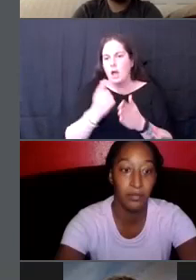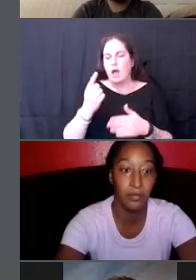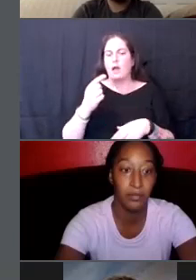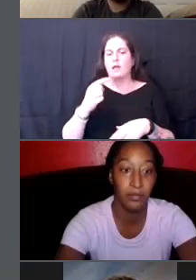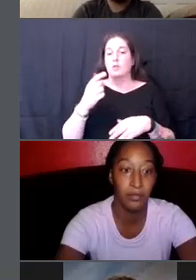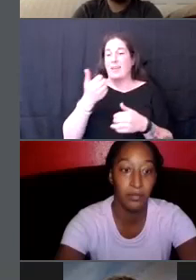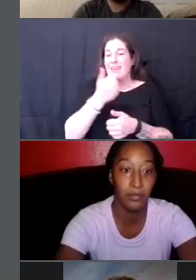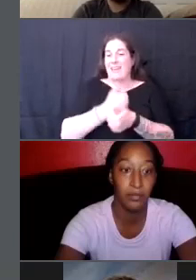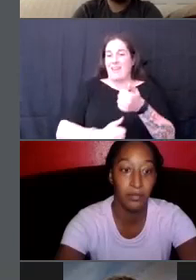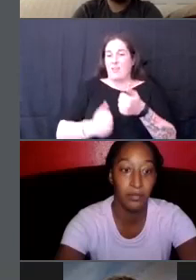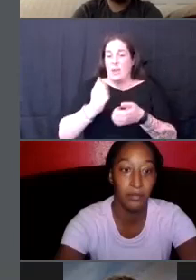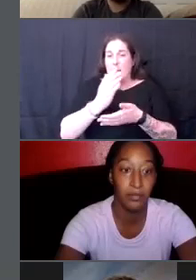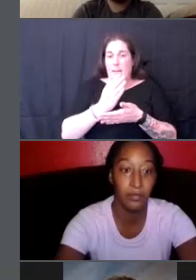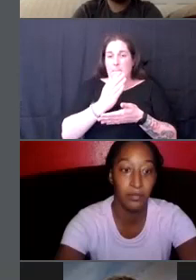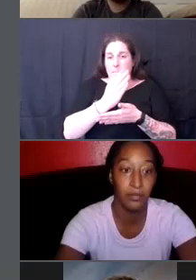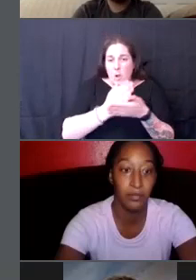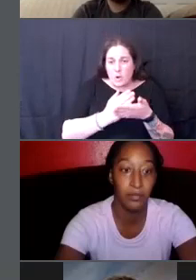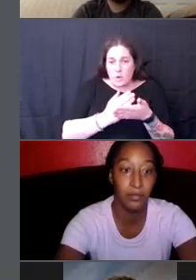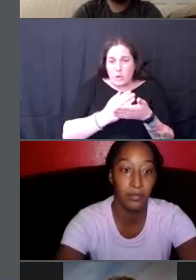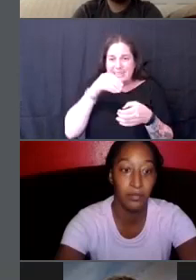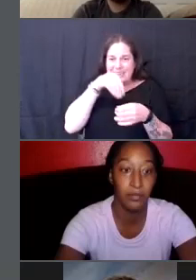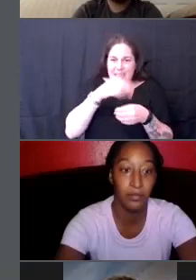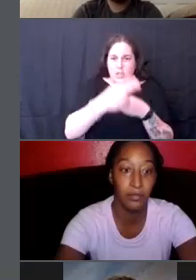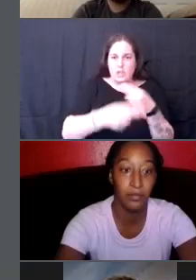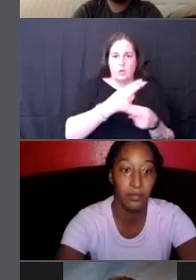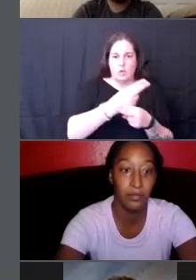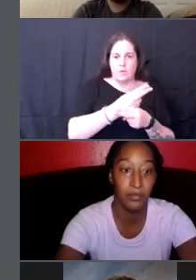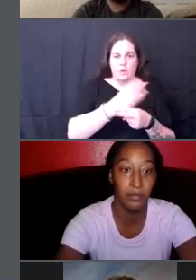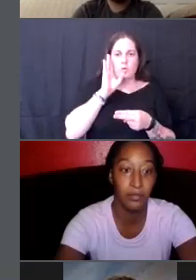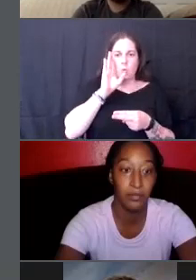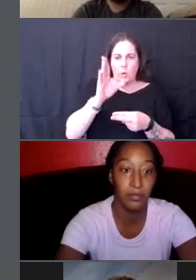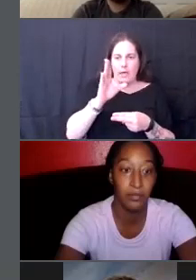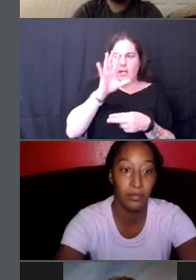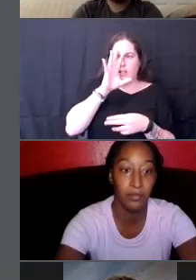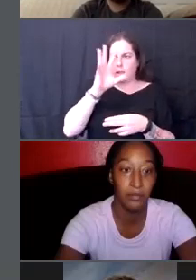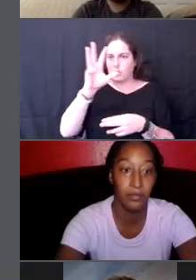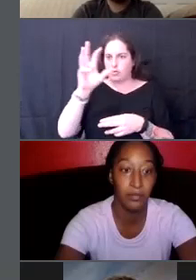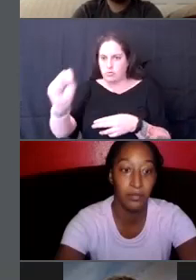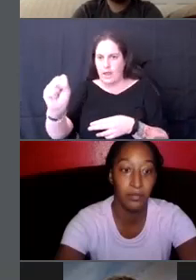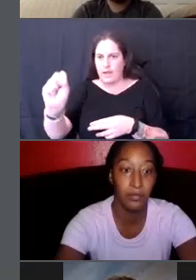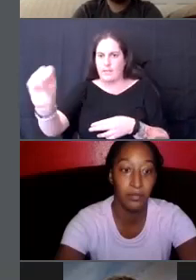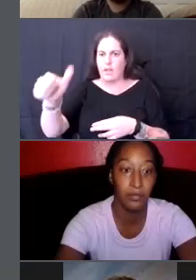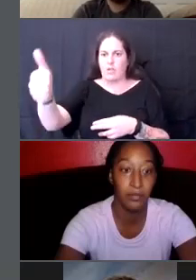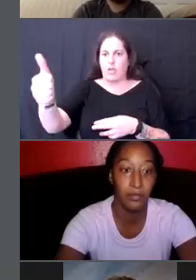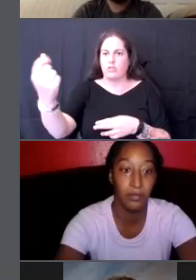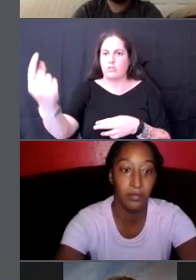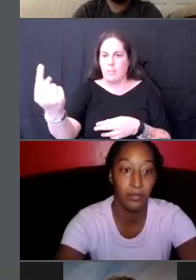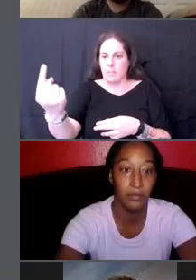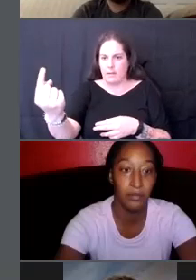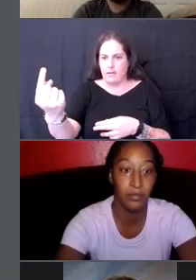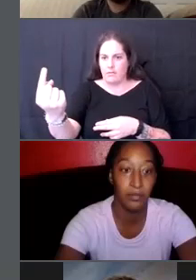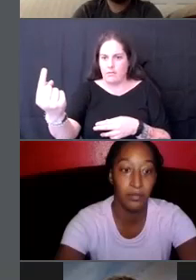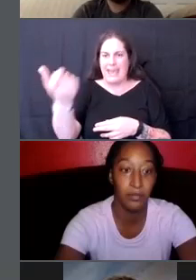the universe attracts every other particle in the universe. So any two objects in